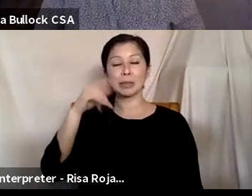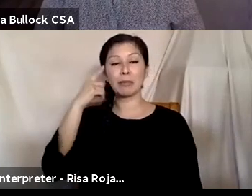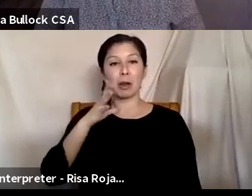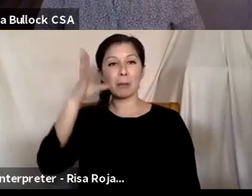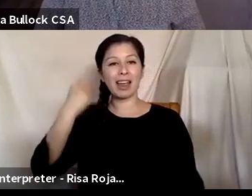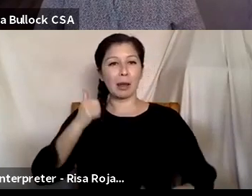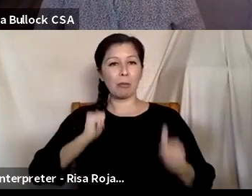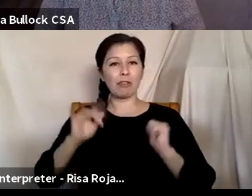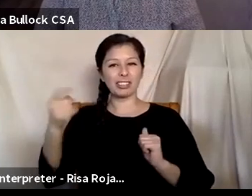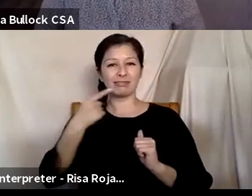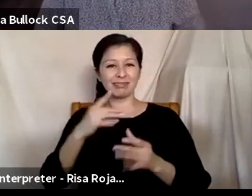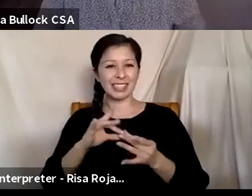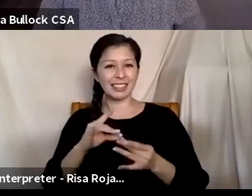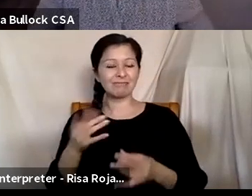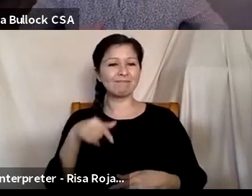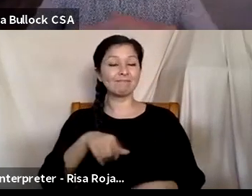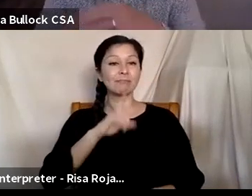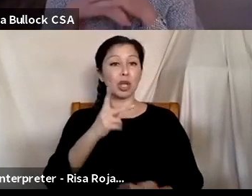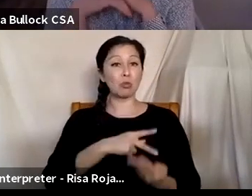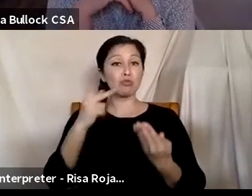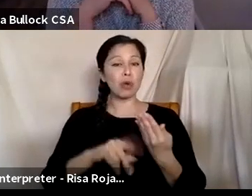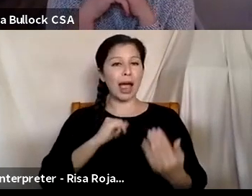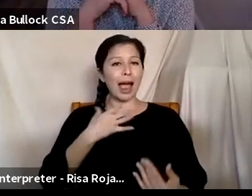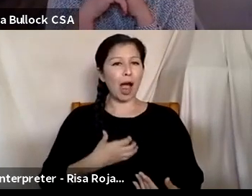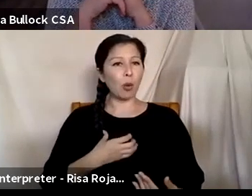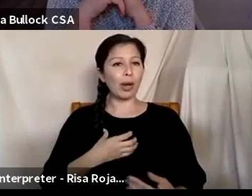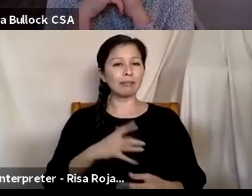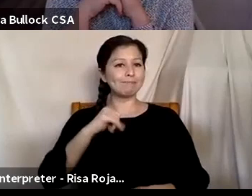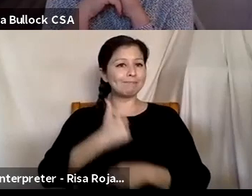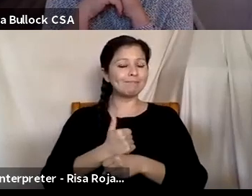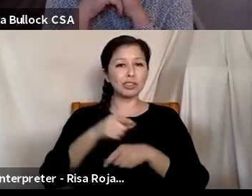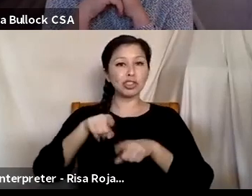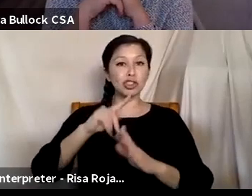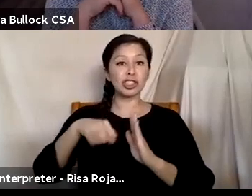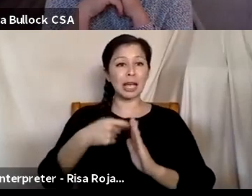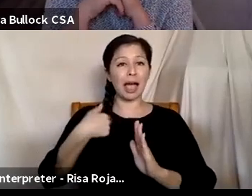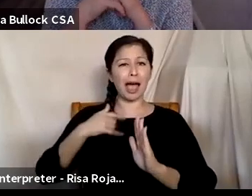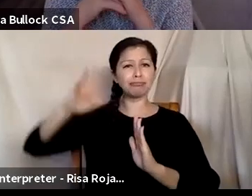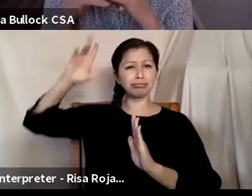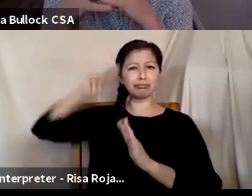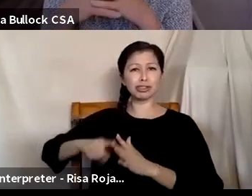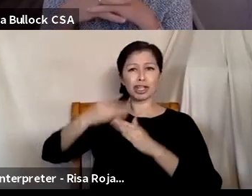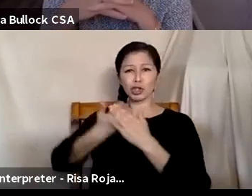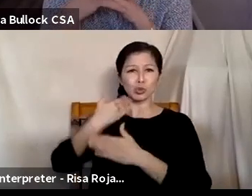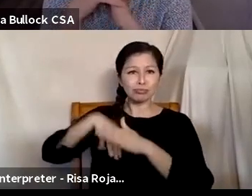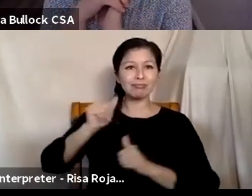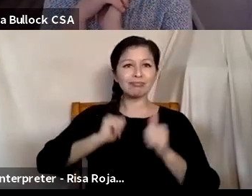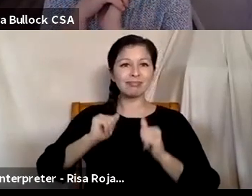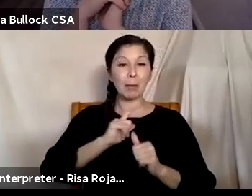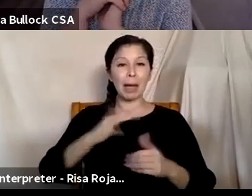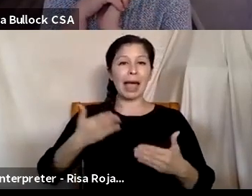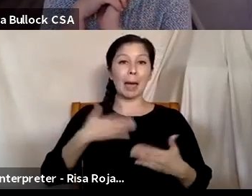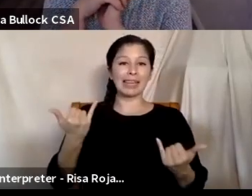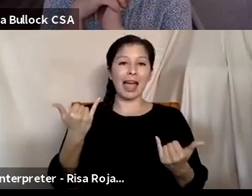Pam said. This is actually a program I wish had been available during the time I was starting off in the business, but I'm glad that we're able